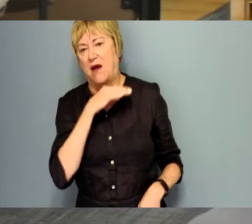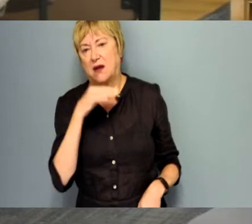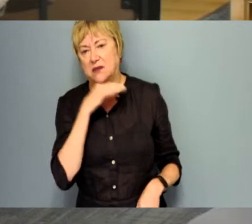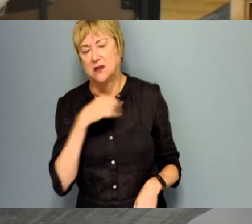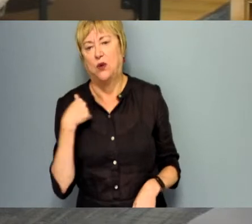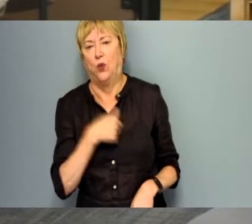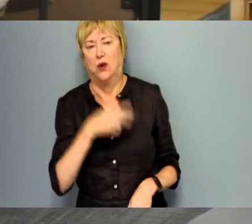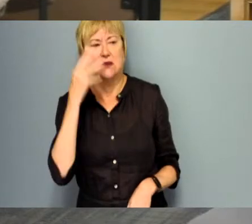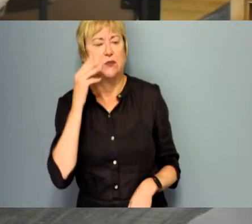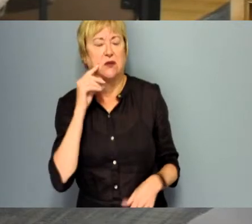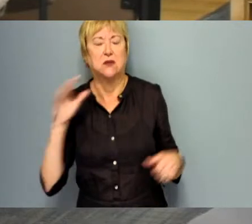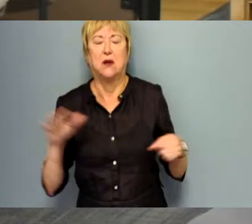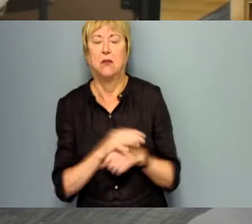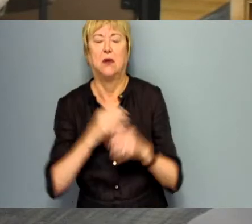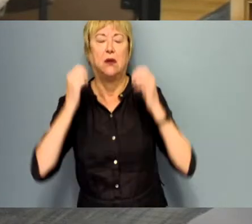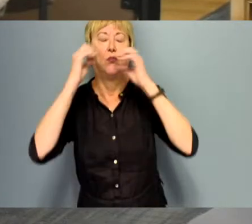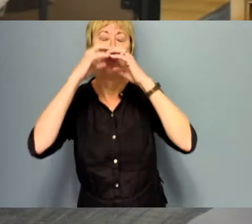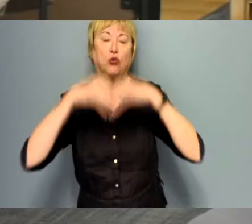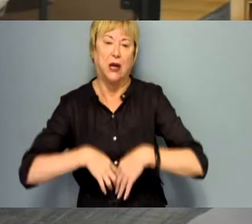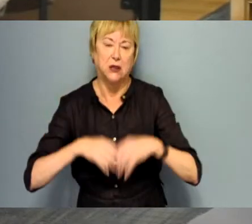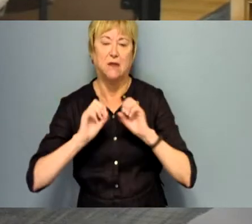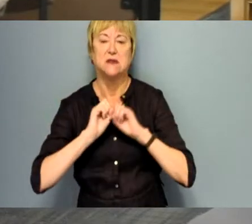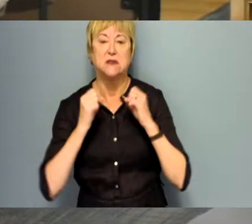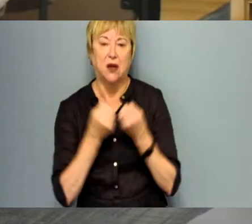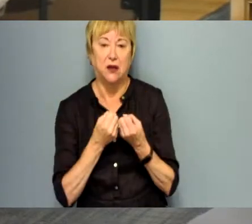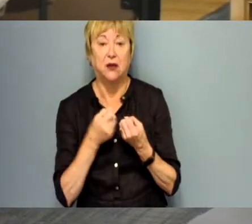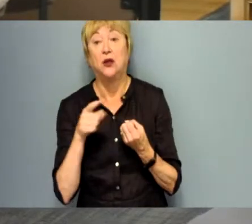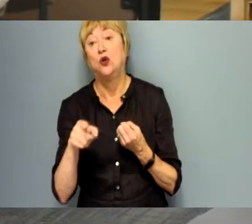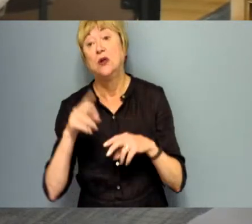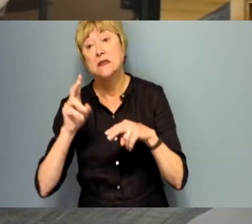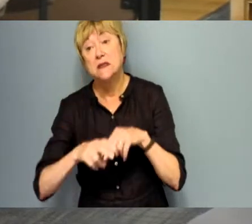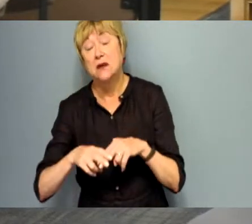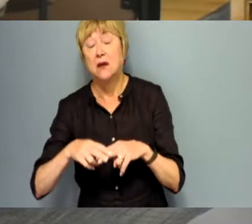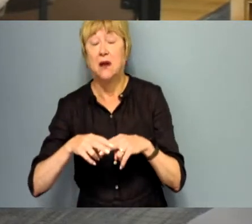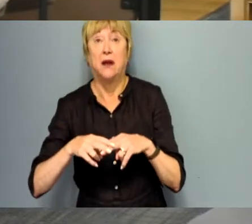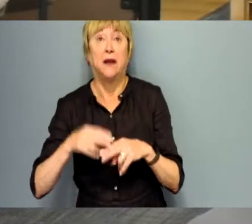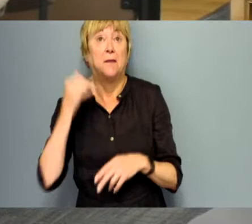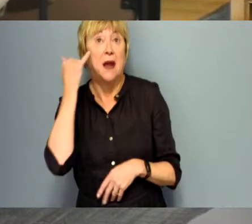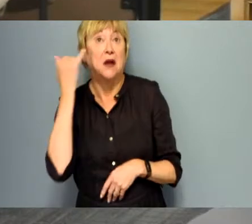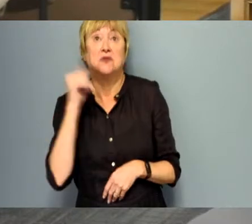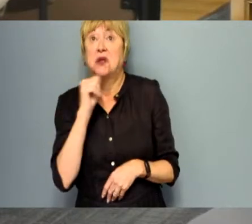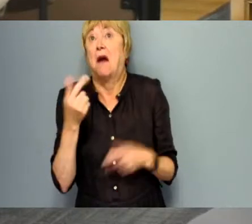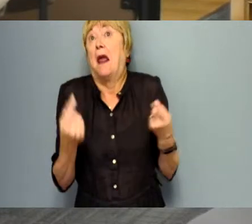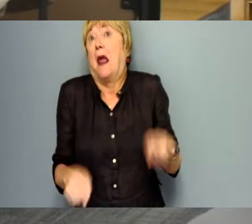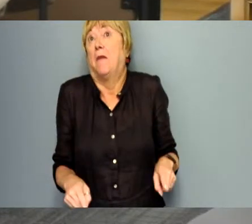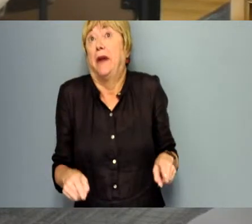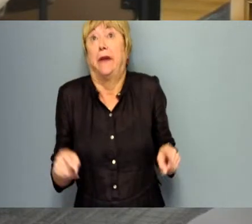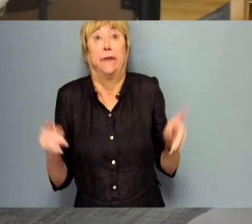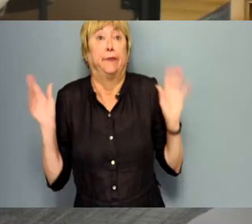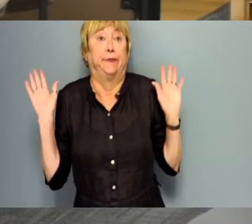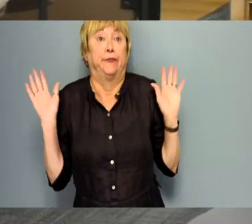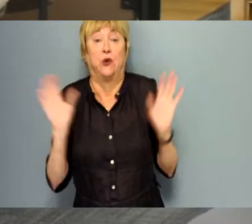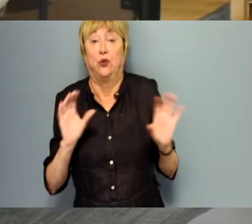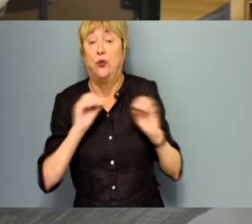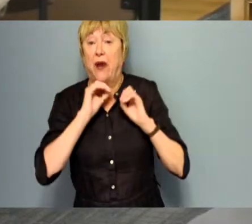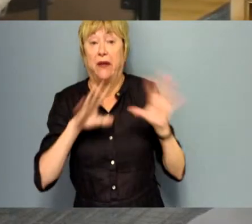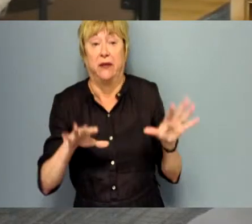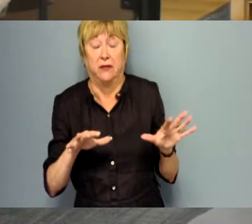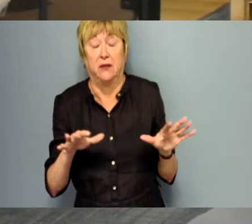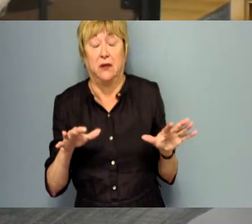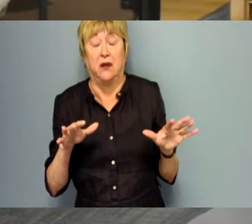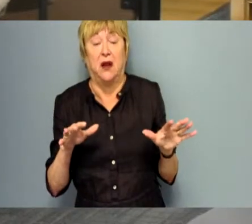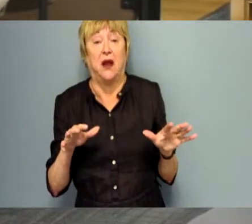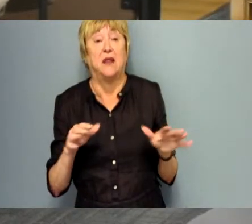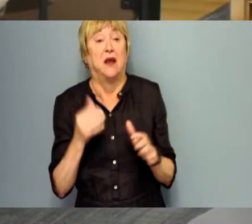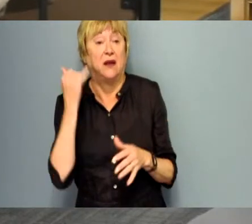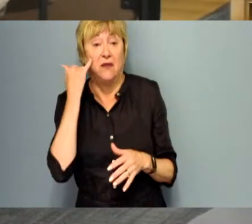a total breakdown of our society. You can sit there and you can pretend it's not happening and do nothing and wonder what happened